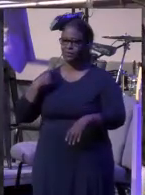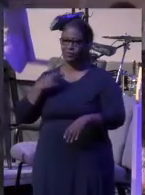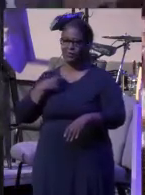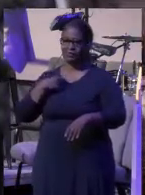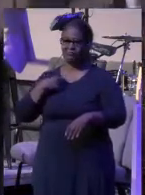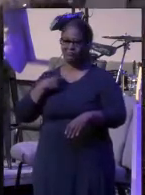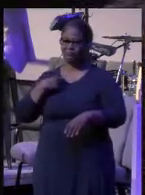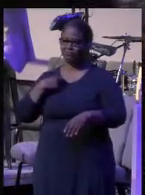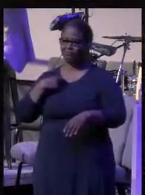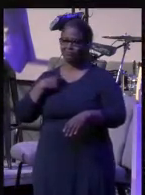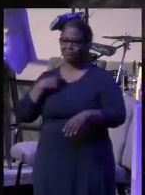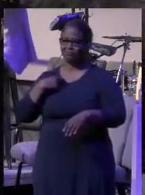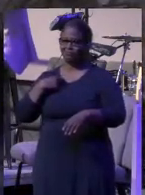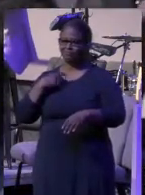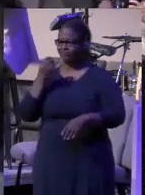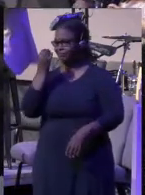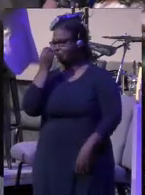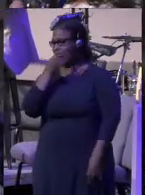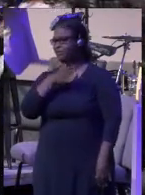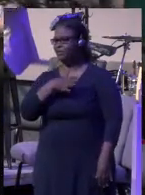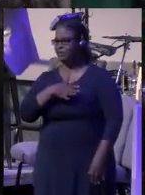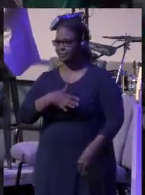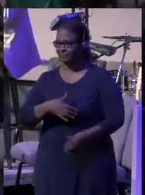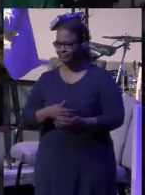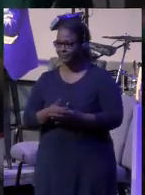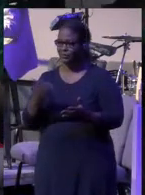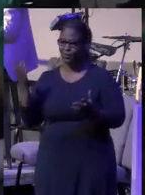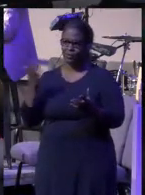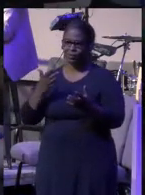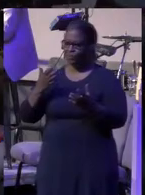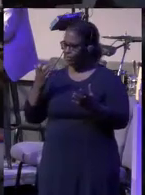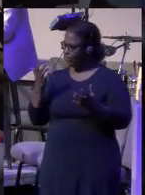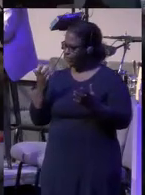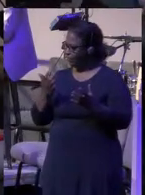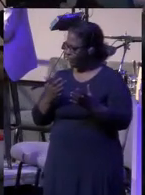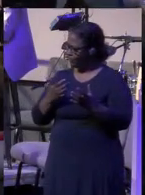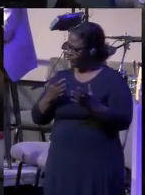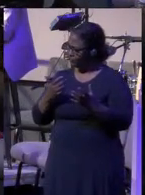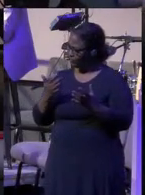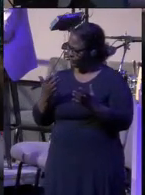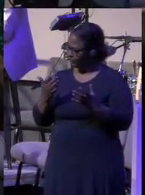flow. Thank you, Lord. Thank you, Lord. Thank you, Lord. Thank you, Lord. What